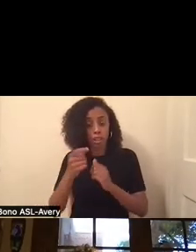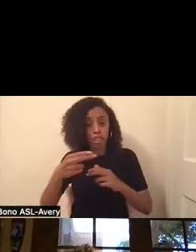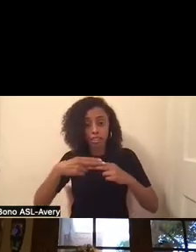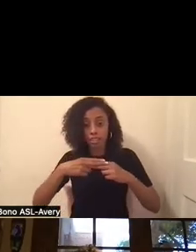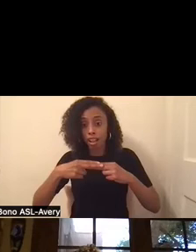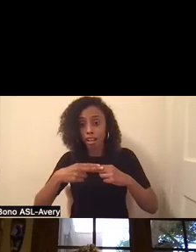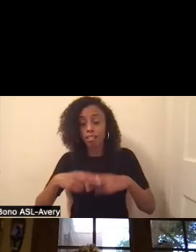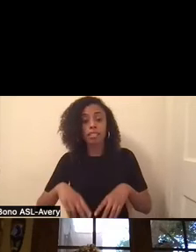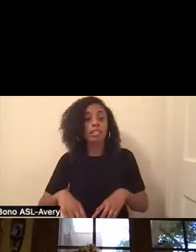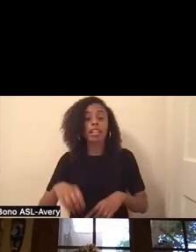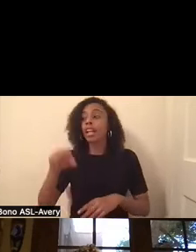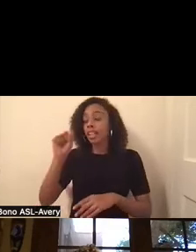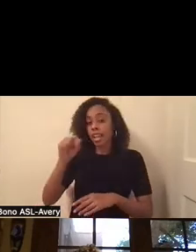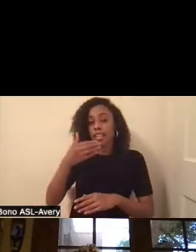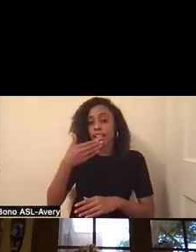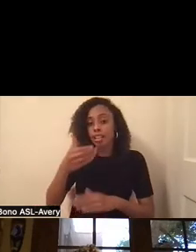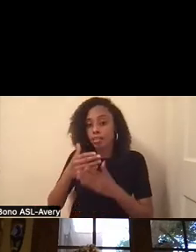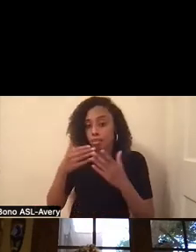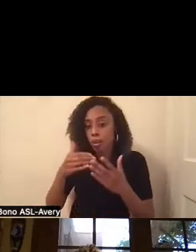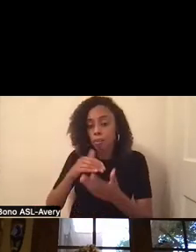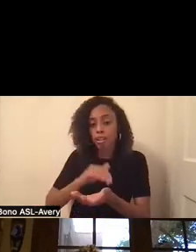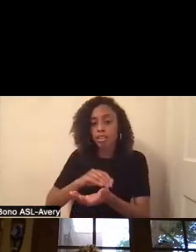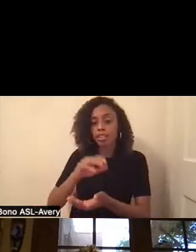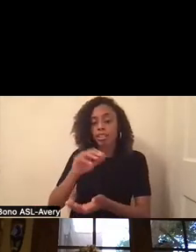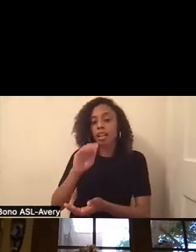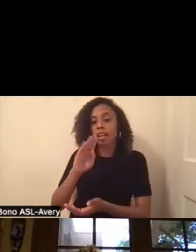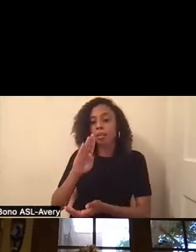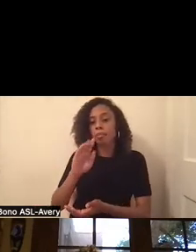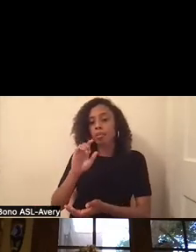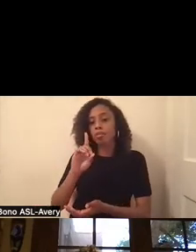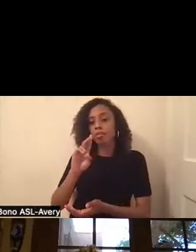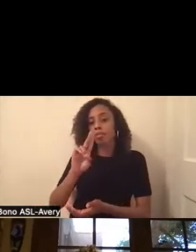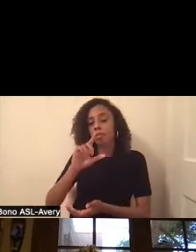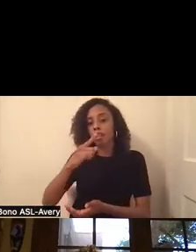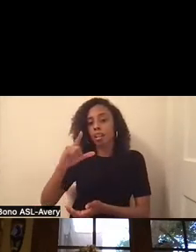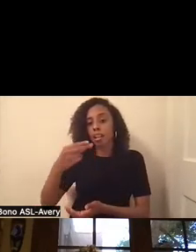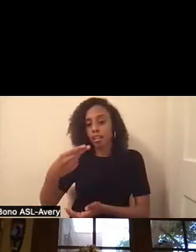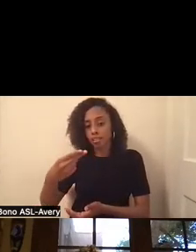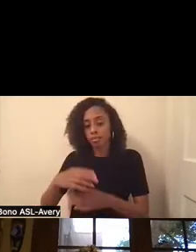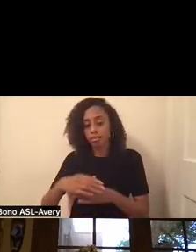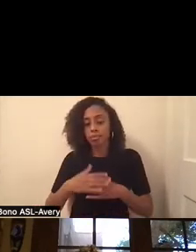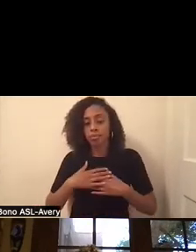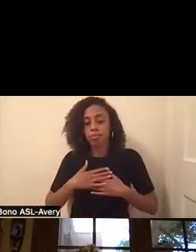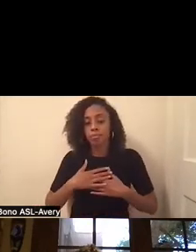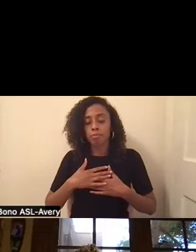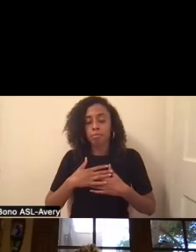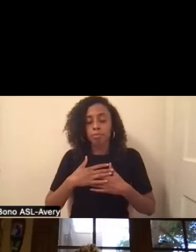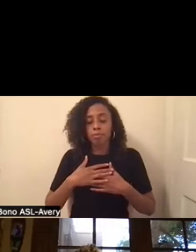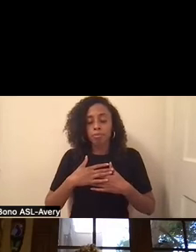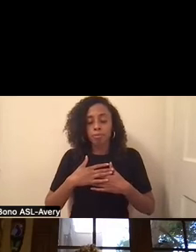Yes, thank you so much, Dr. Abdullah.